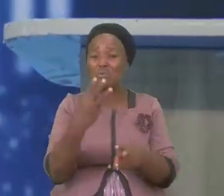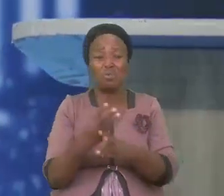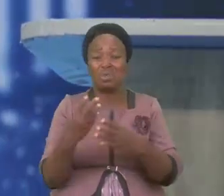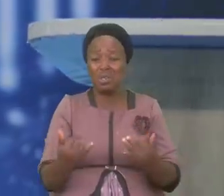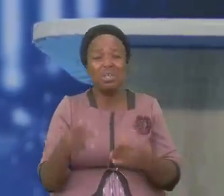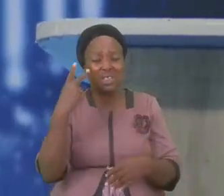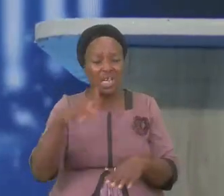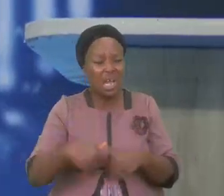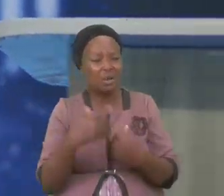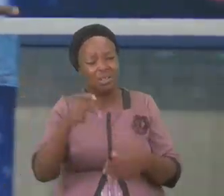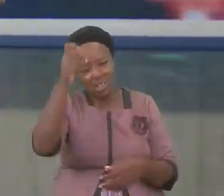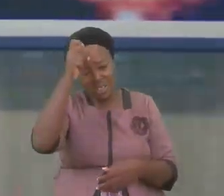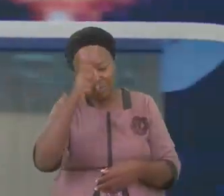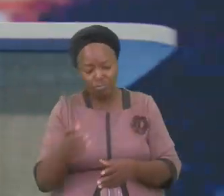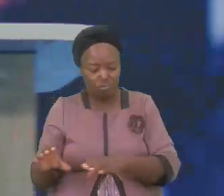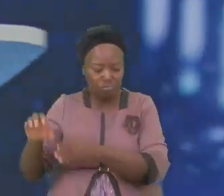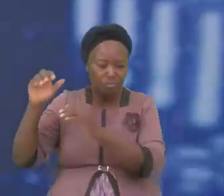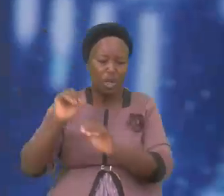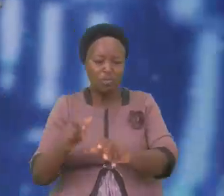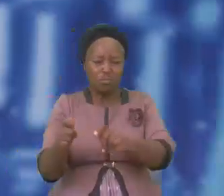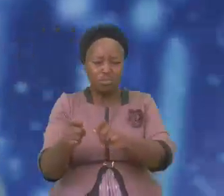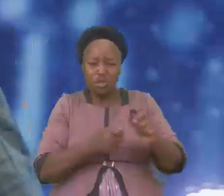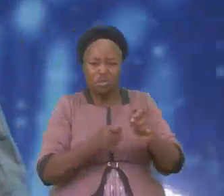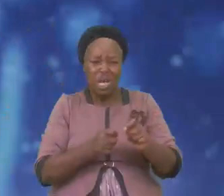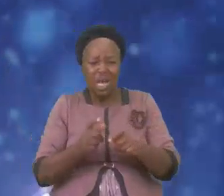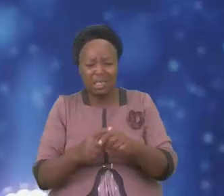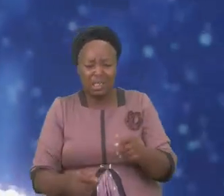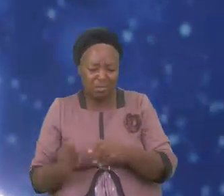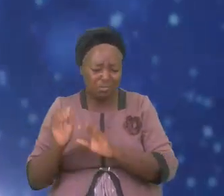down and pins people down in Babylon. And it